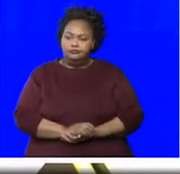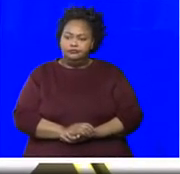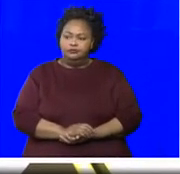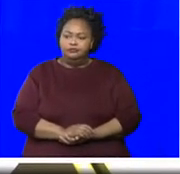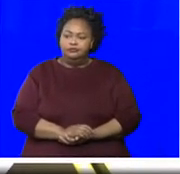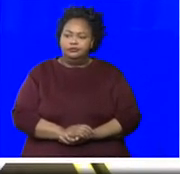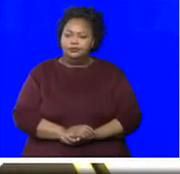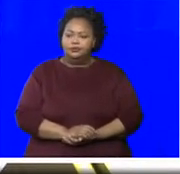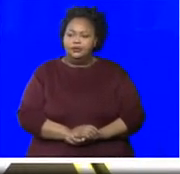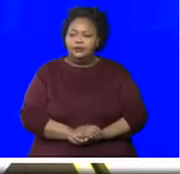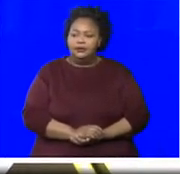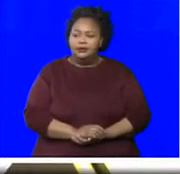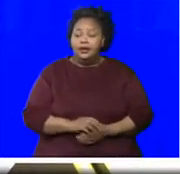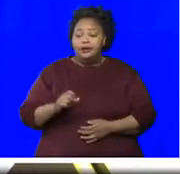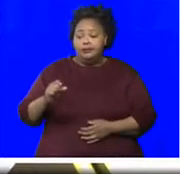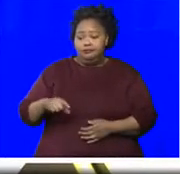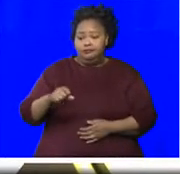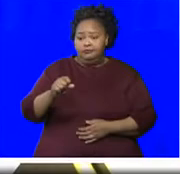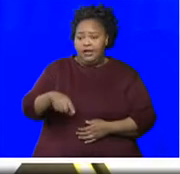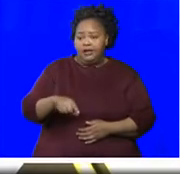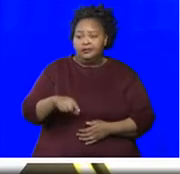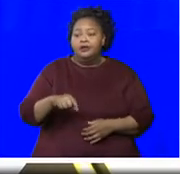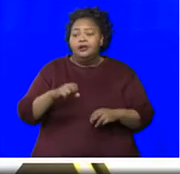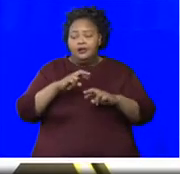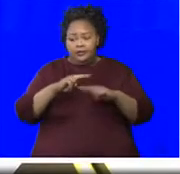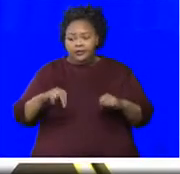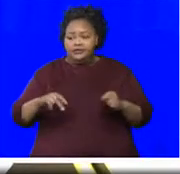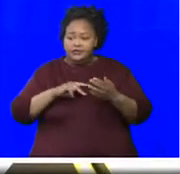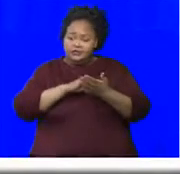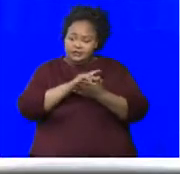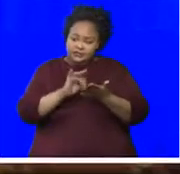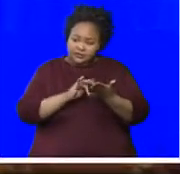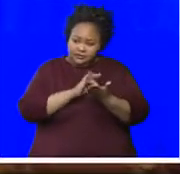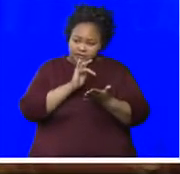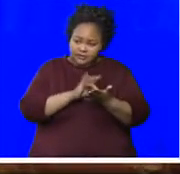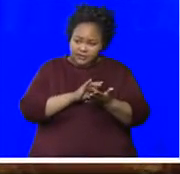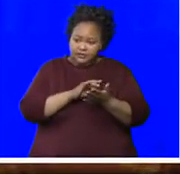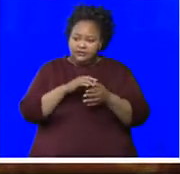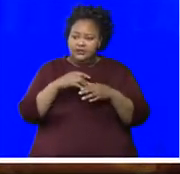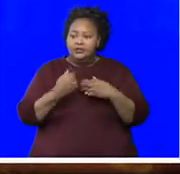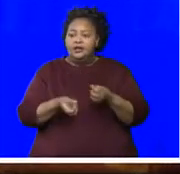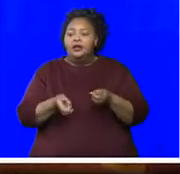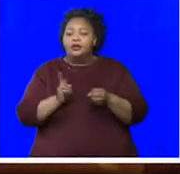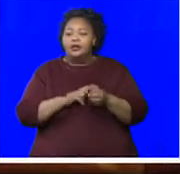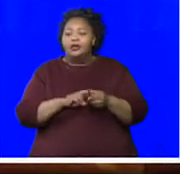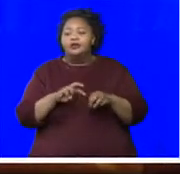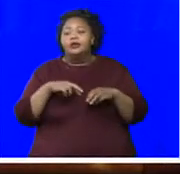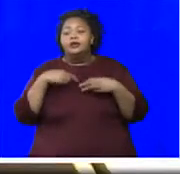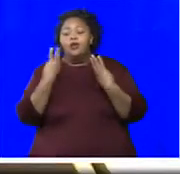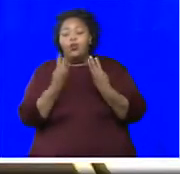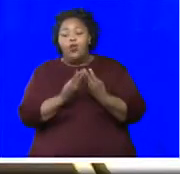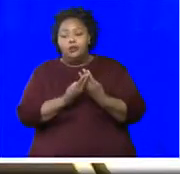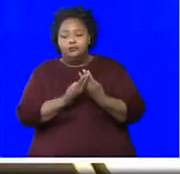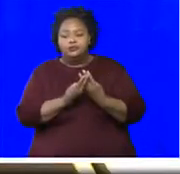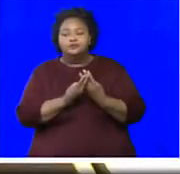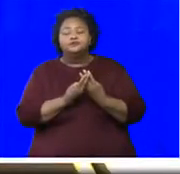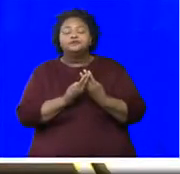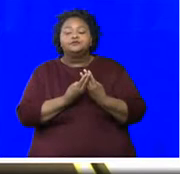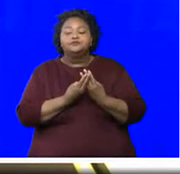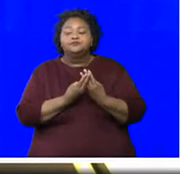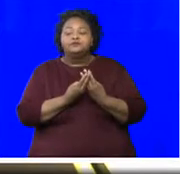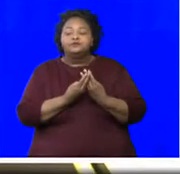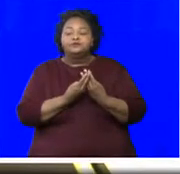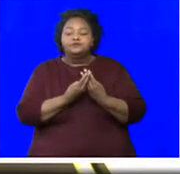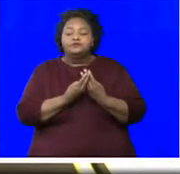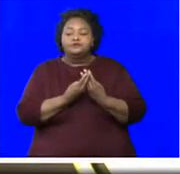Resources Center, NPGRC, Eswatini, and the World Vegetable Center worked together to